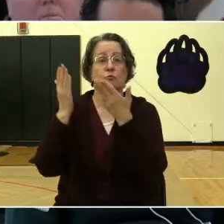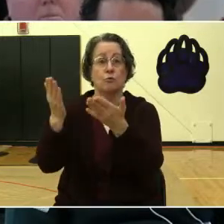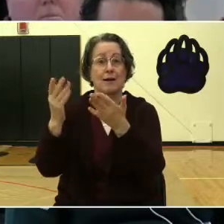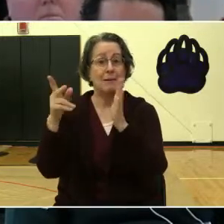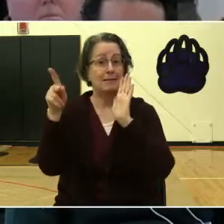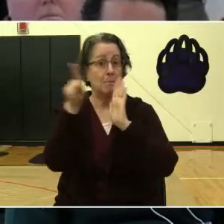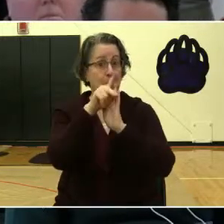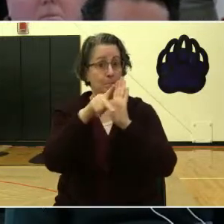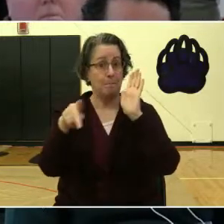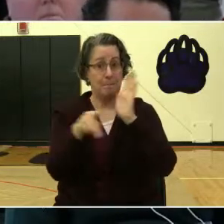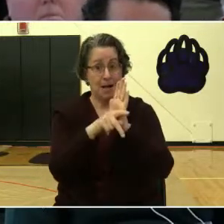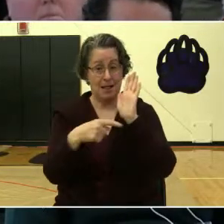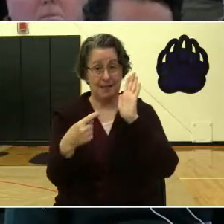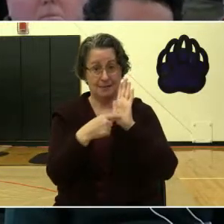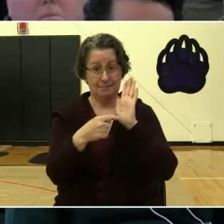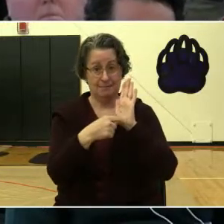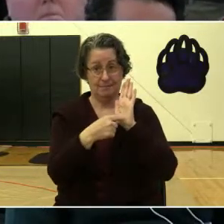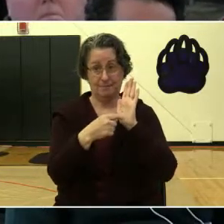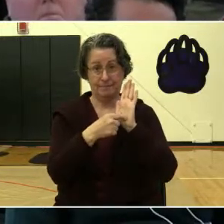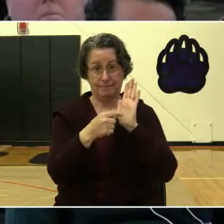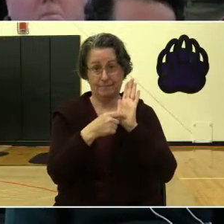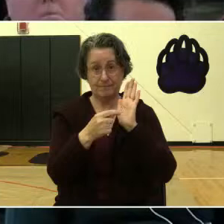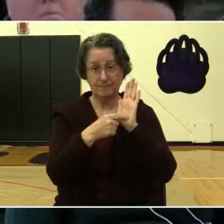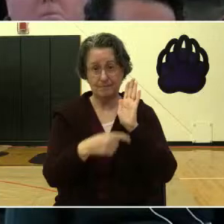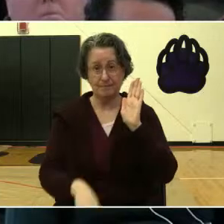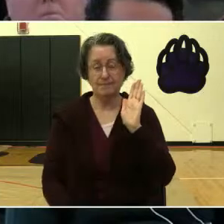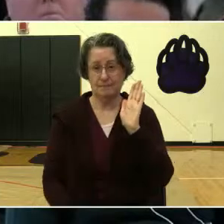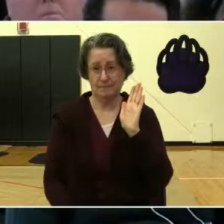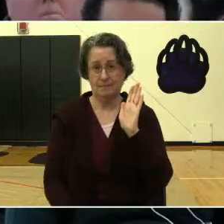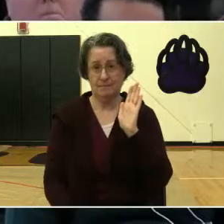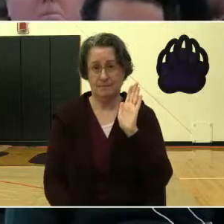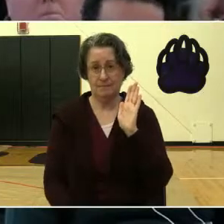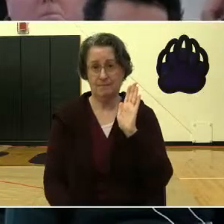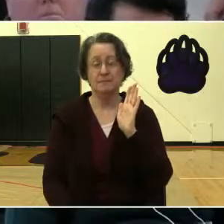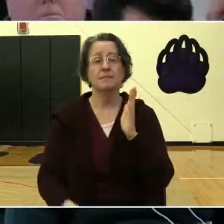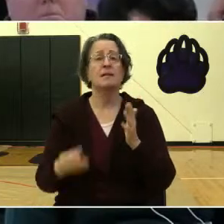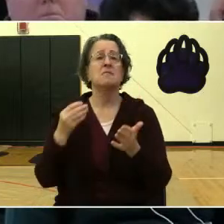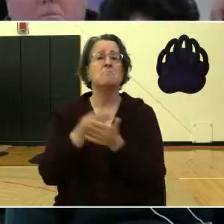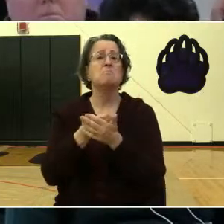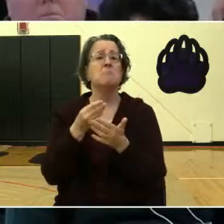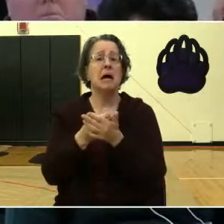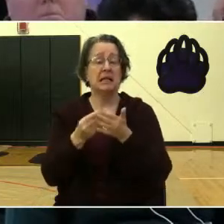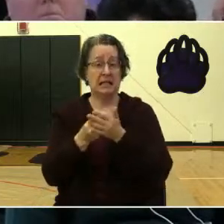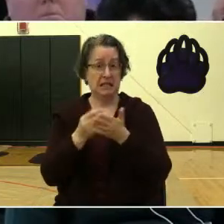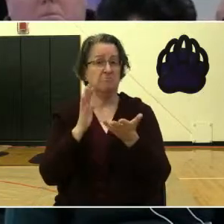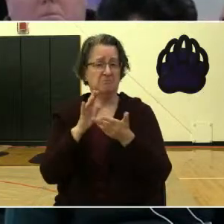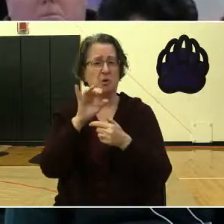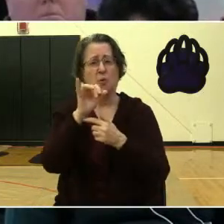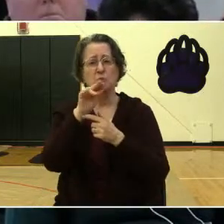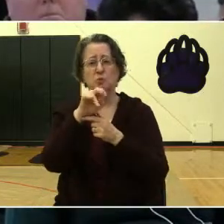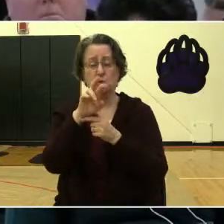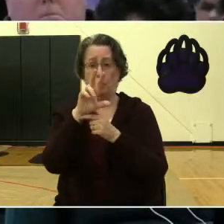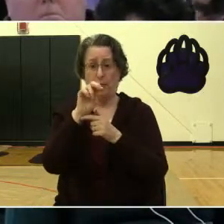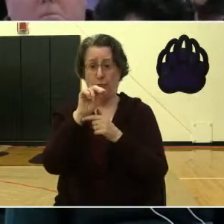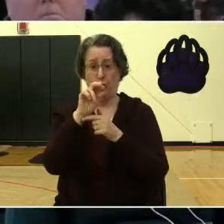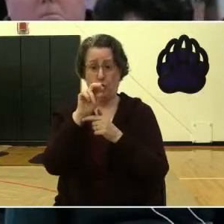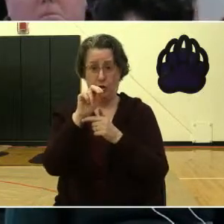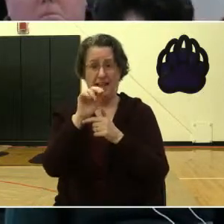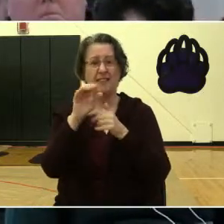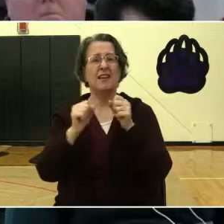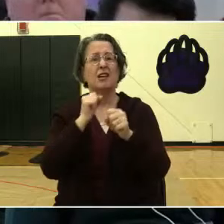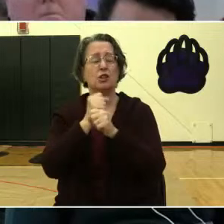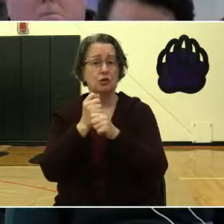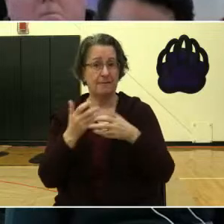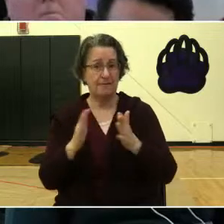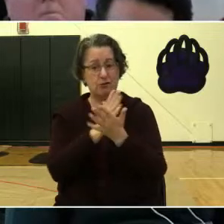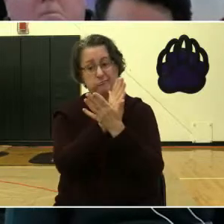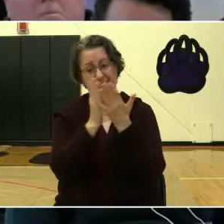policy about how to deal with the excess unreserved funds so that it